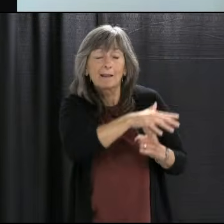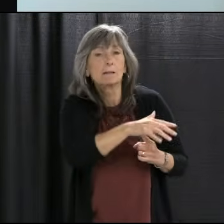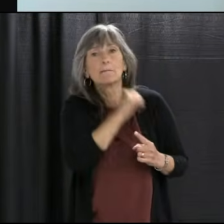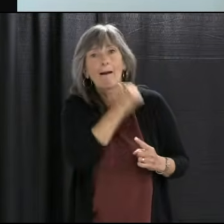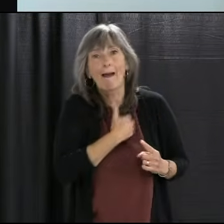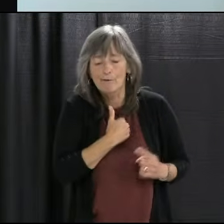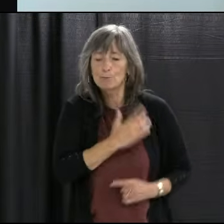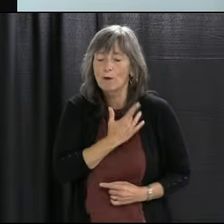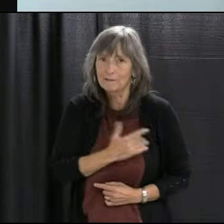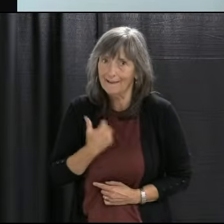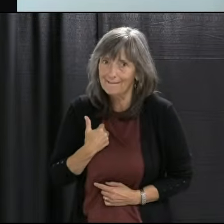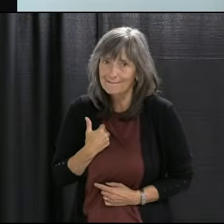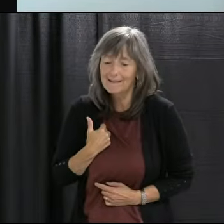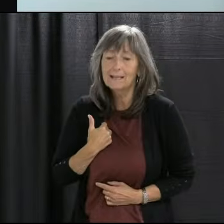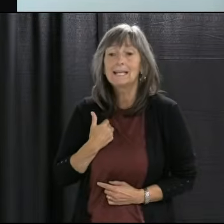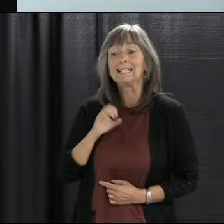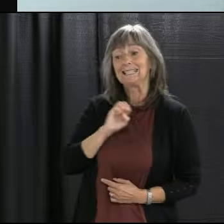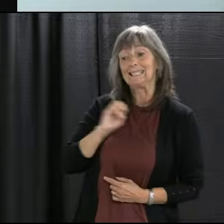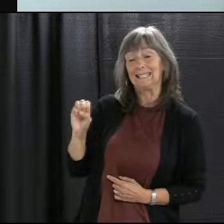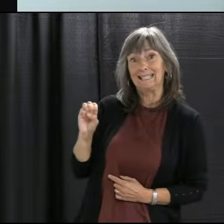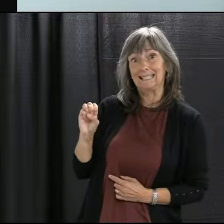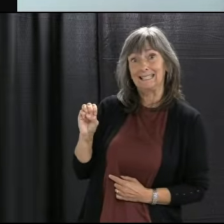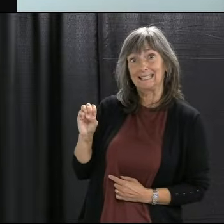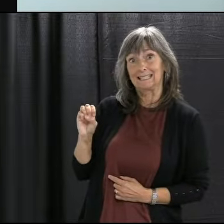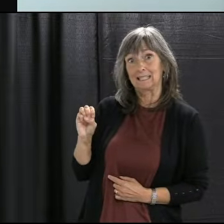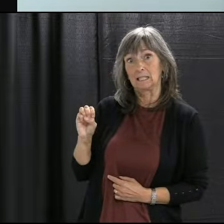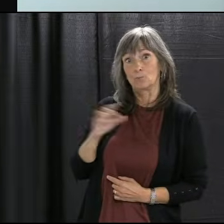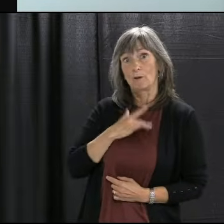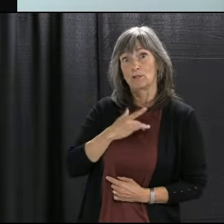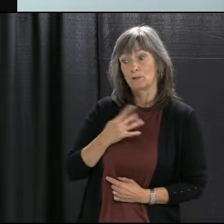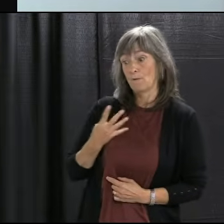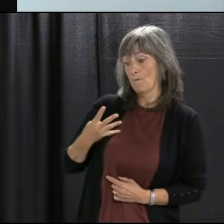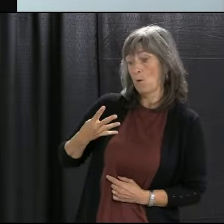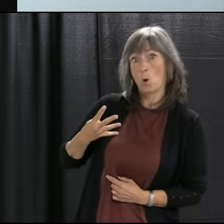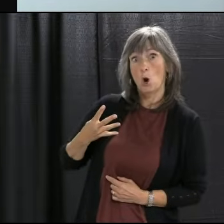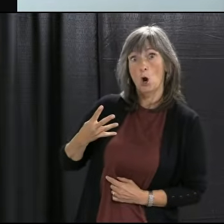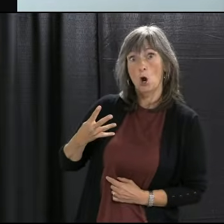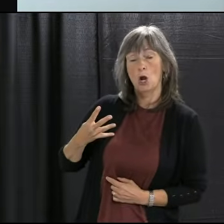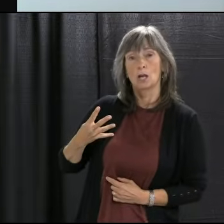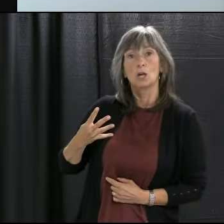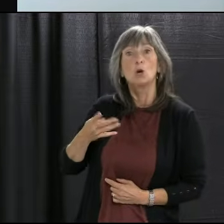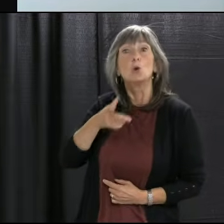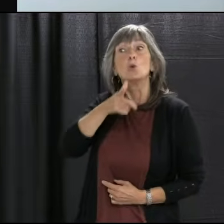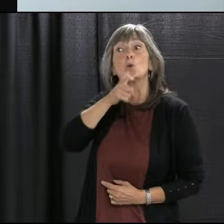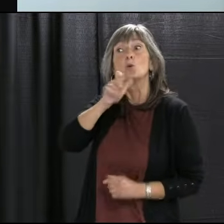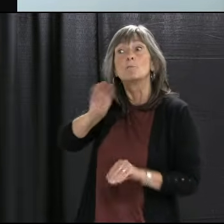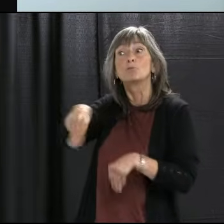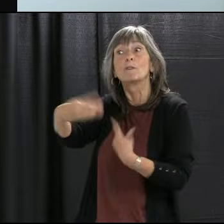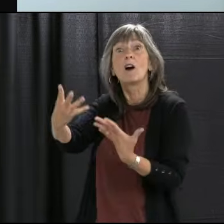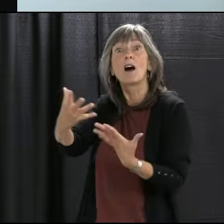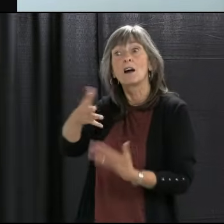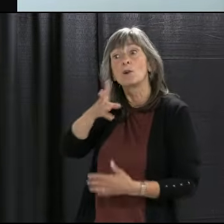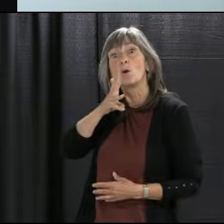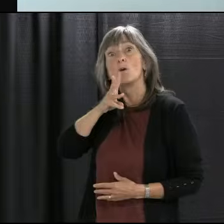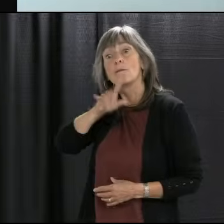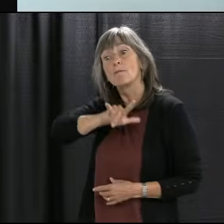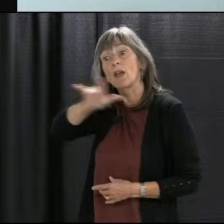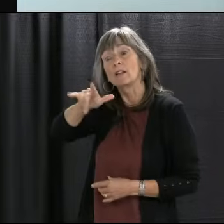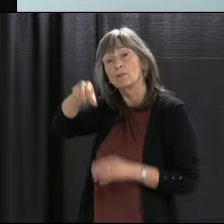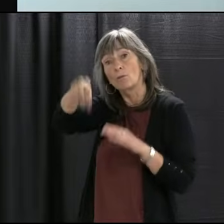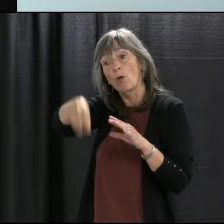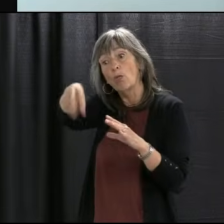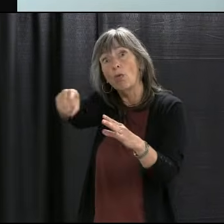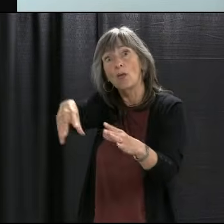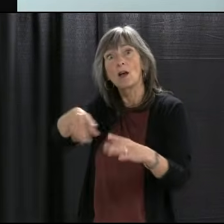in Atlantic Canada, of the 4 provinces, we are the source of water bombers and traditionally in the past have been helping